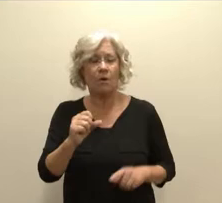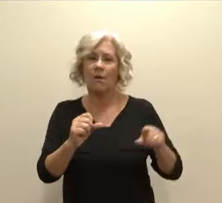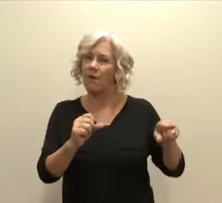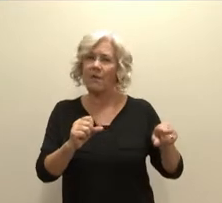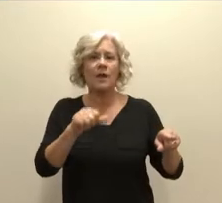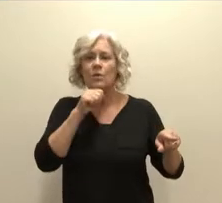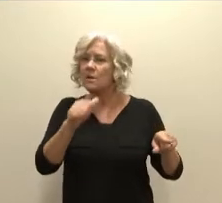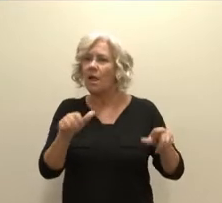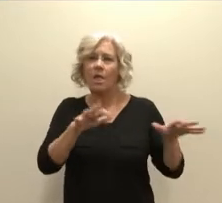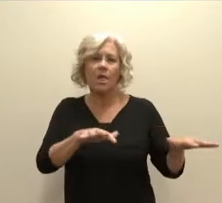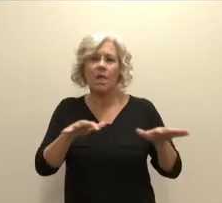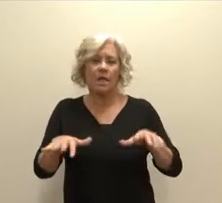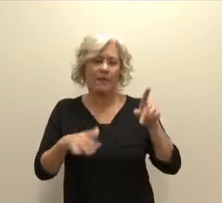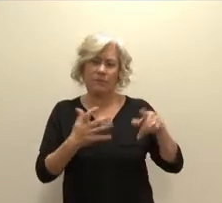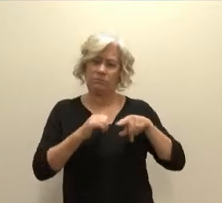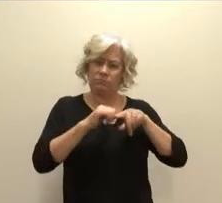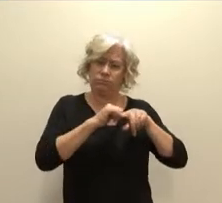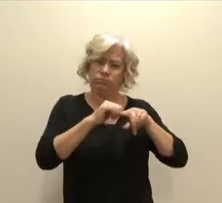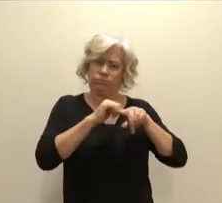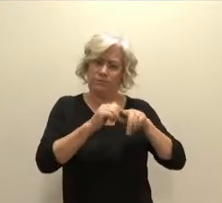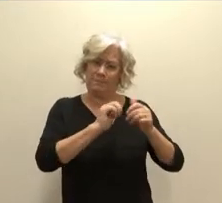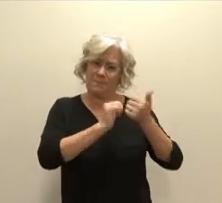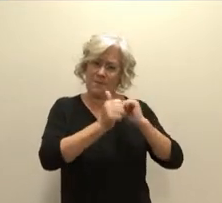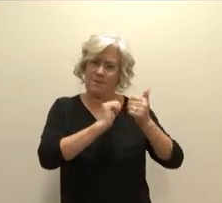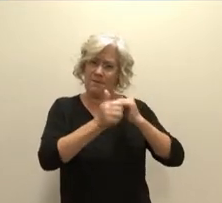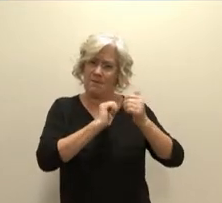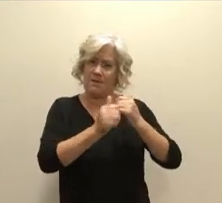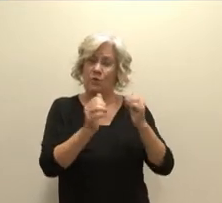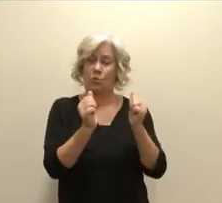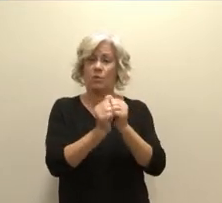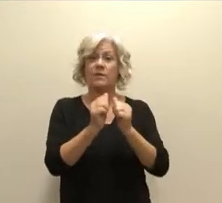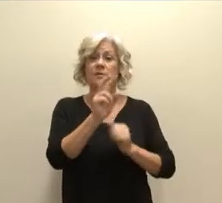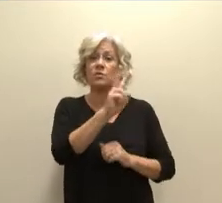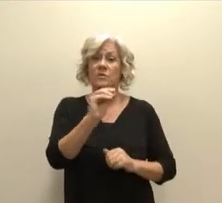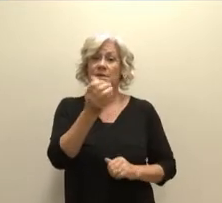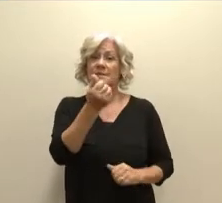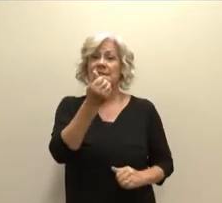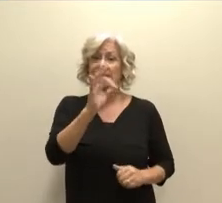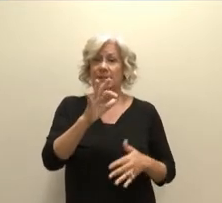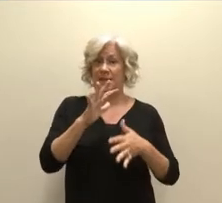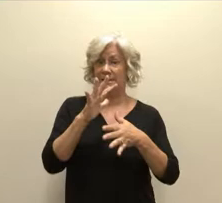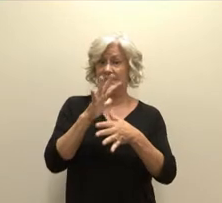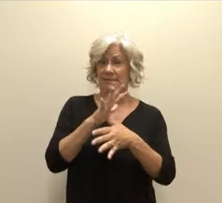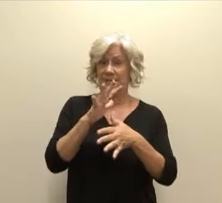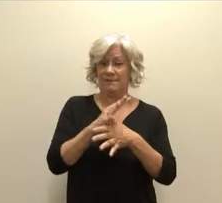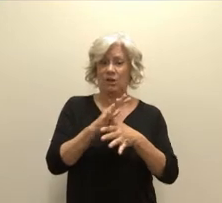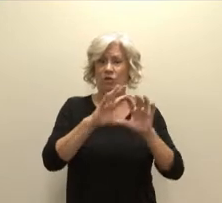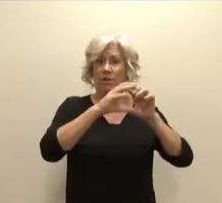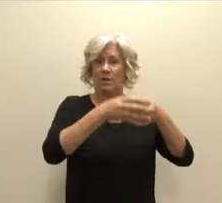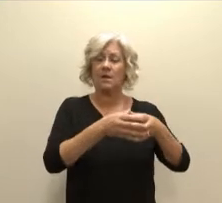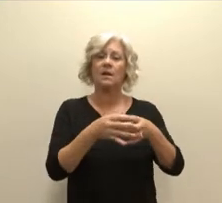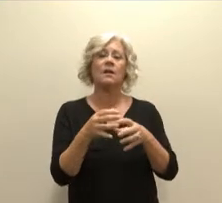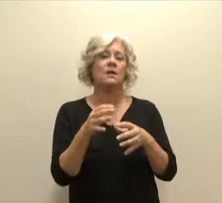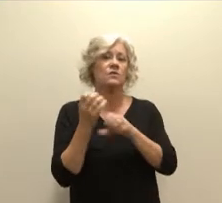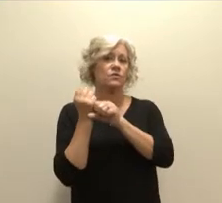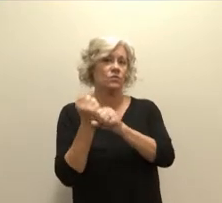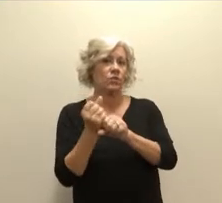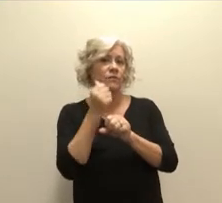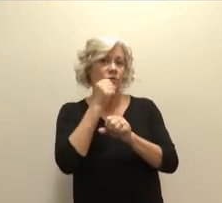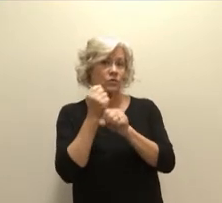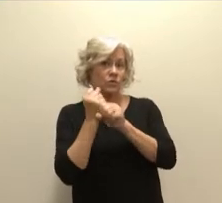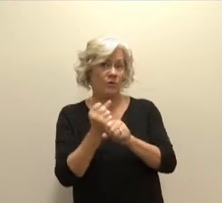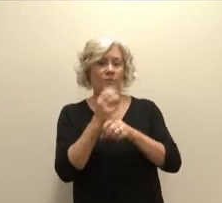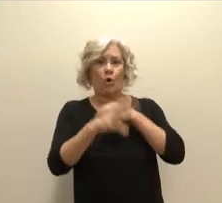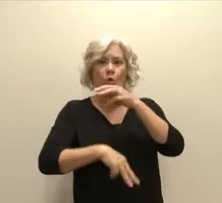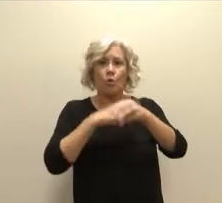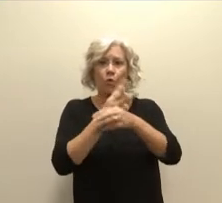instead practicing, playing, and competing in the 2019 Senior League Softball World Series. Not only did